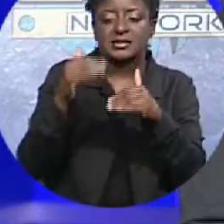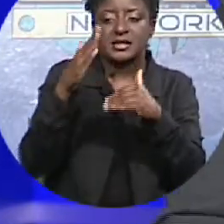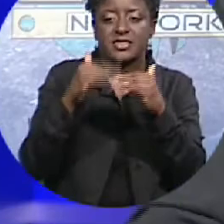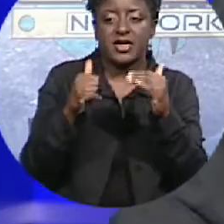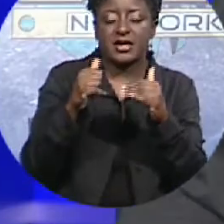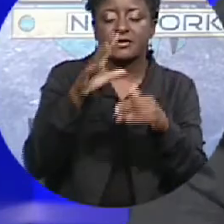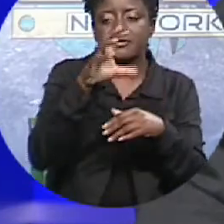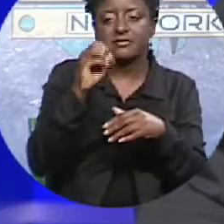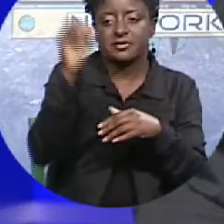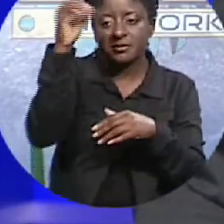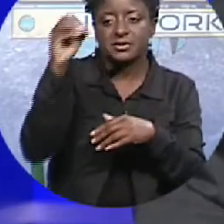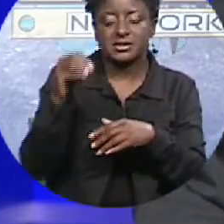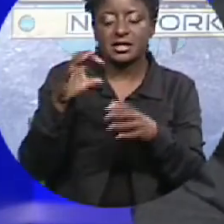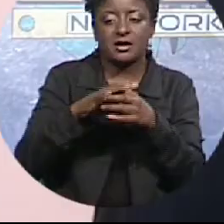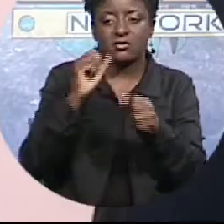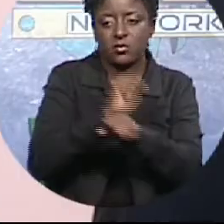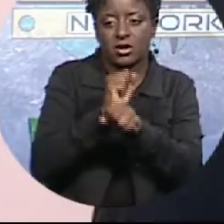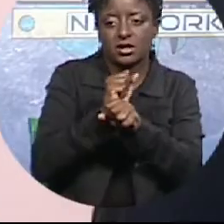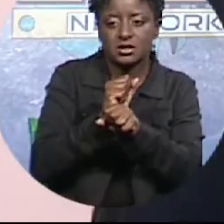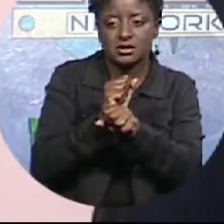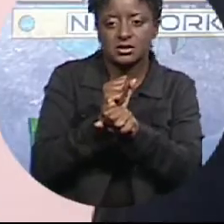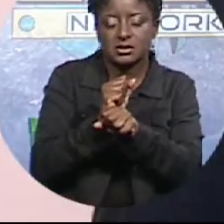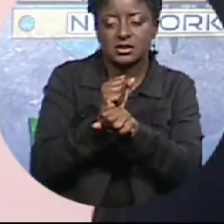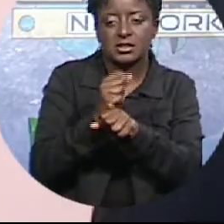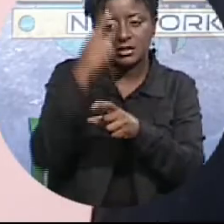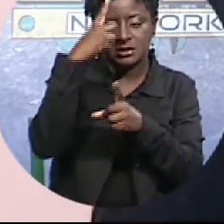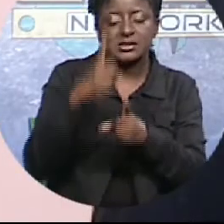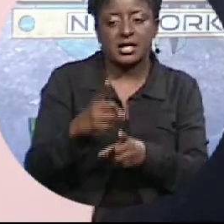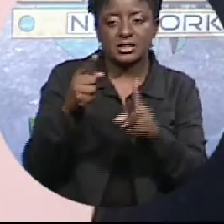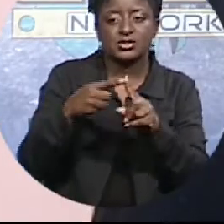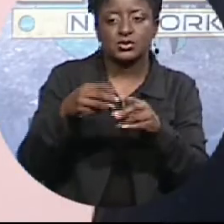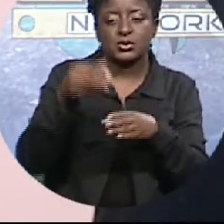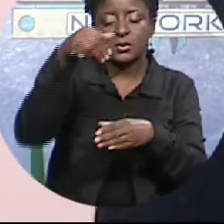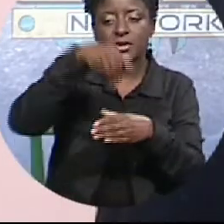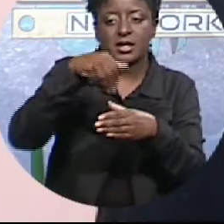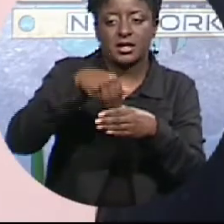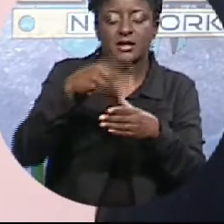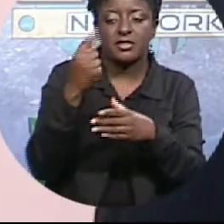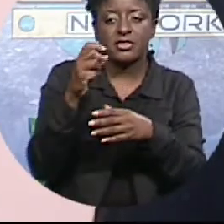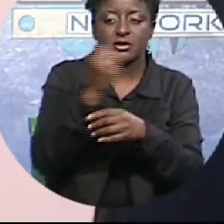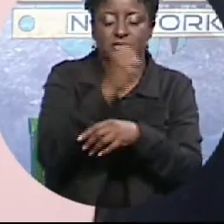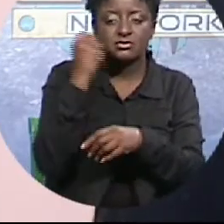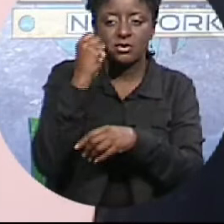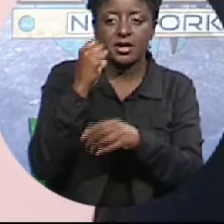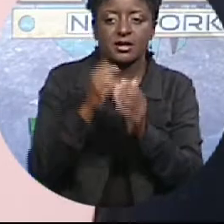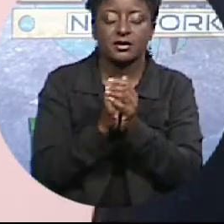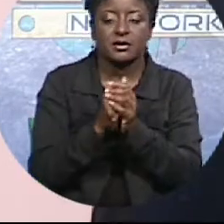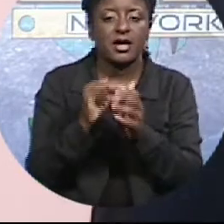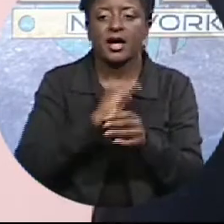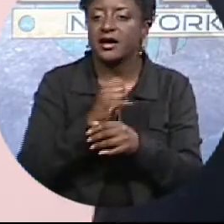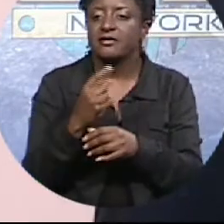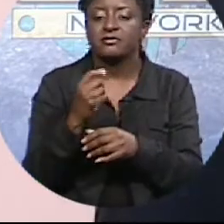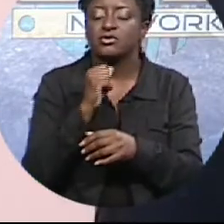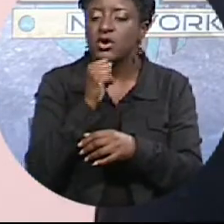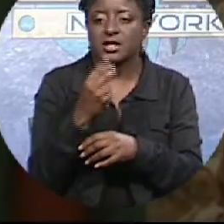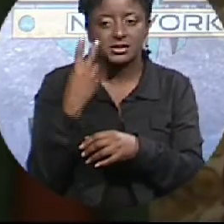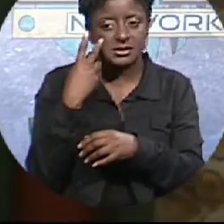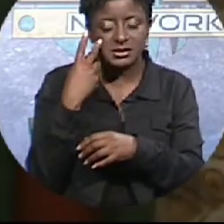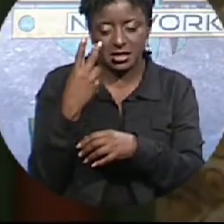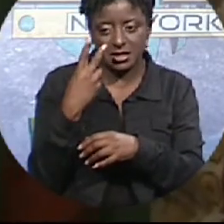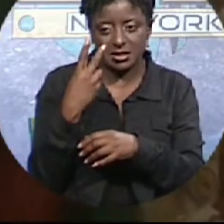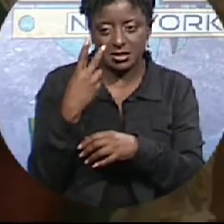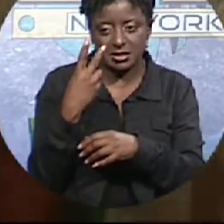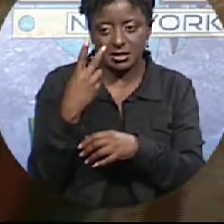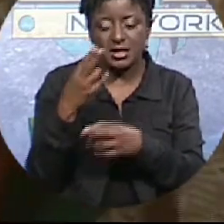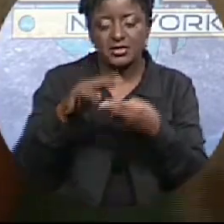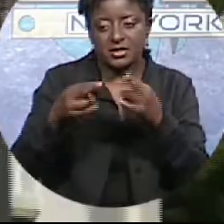of the country. I'm not sure exactly what happened. I've not seen the results officially. From the strike vote, they have